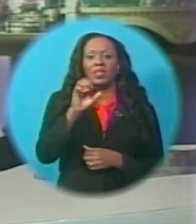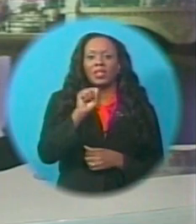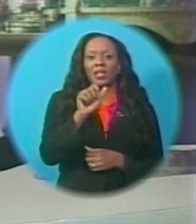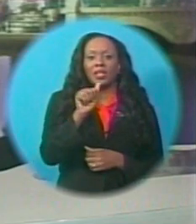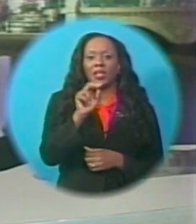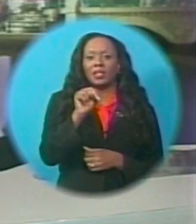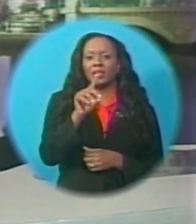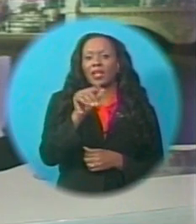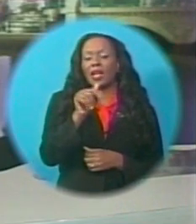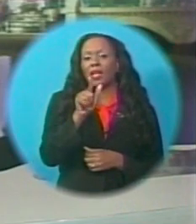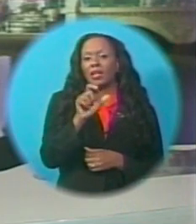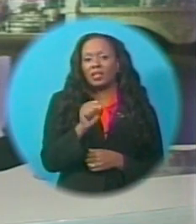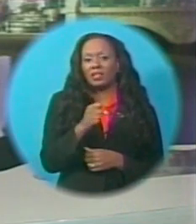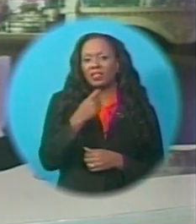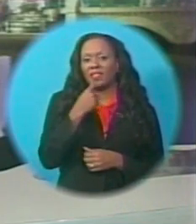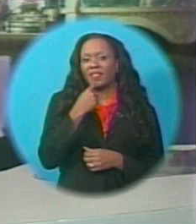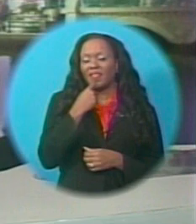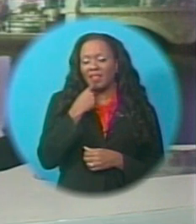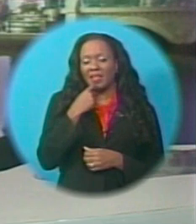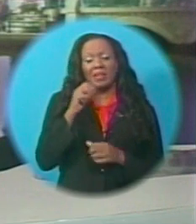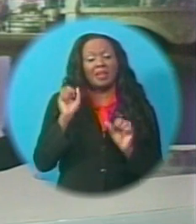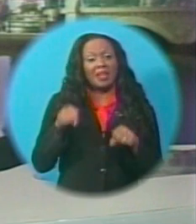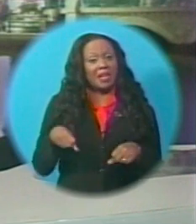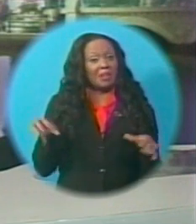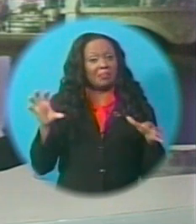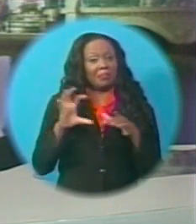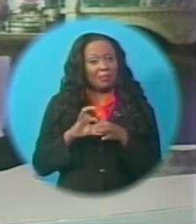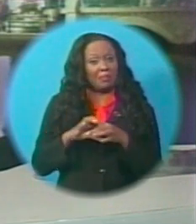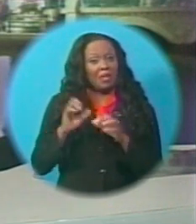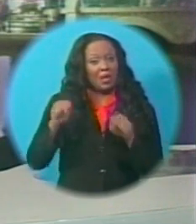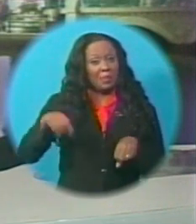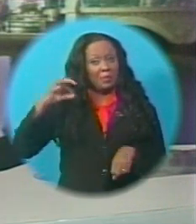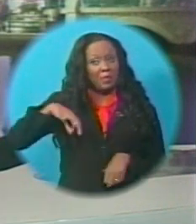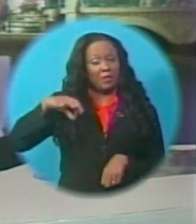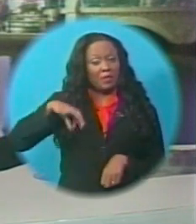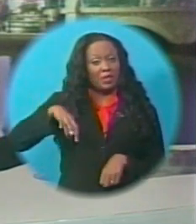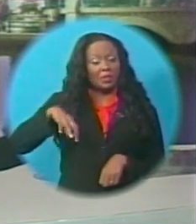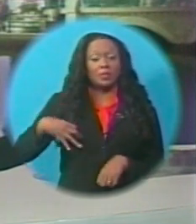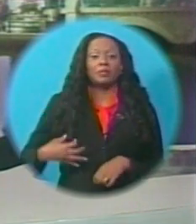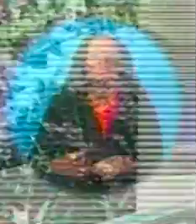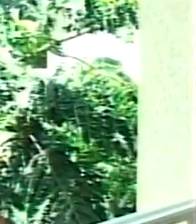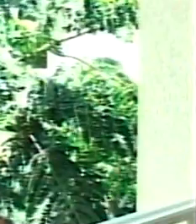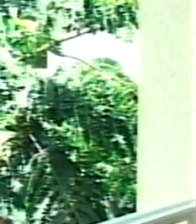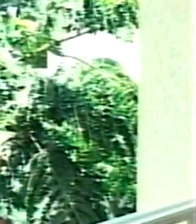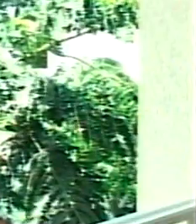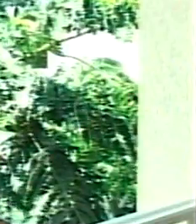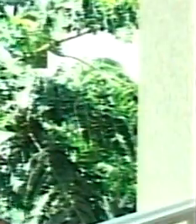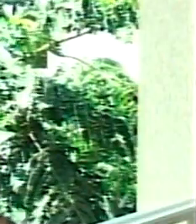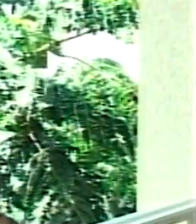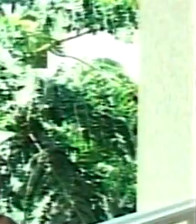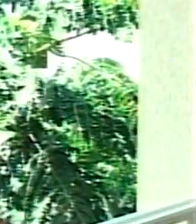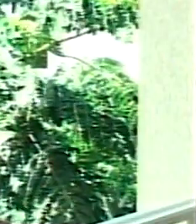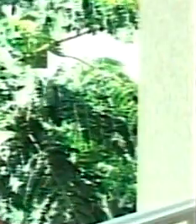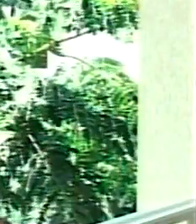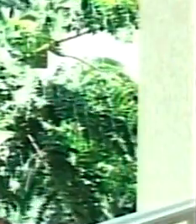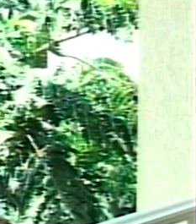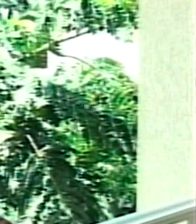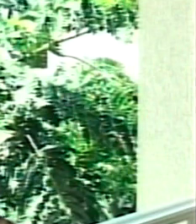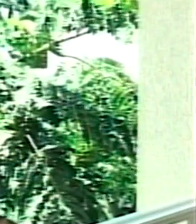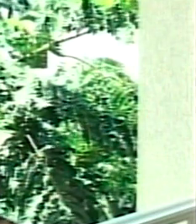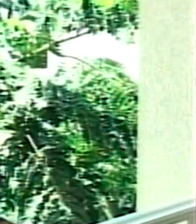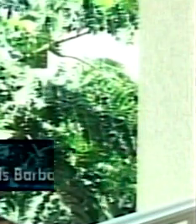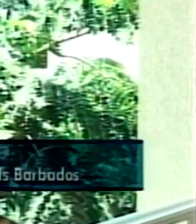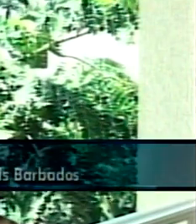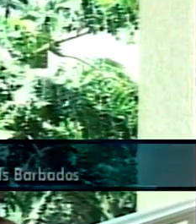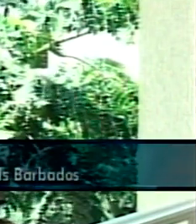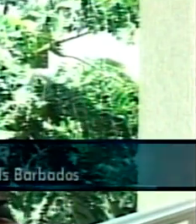Hines, reports that Sandals has nothing to lose. I guess you could say we welcome competition, but we know what we're about, and we're